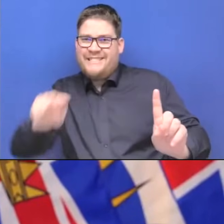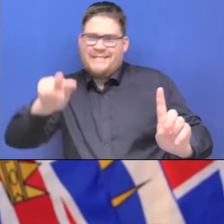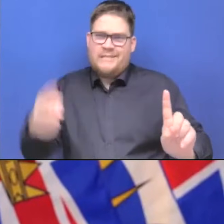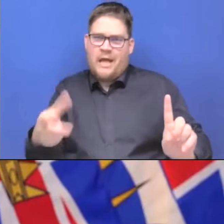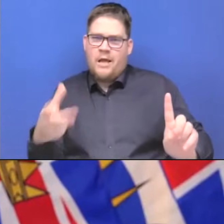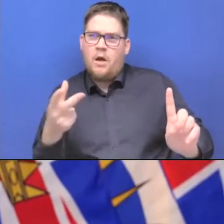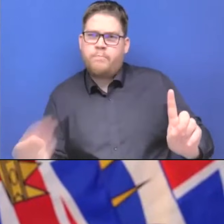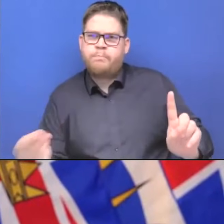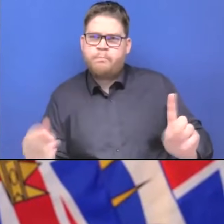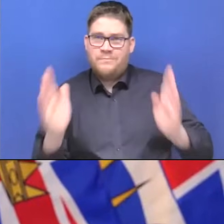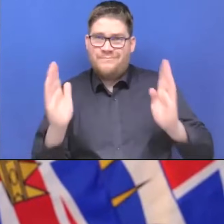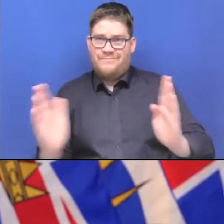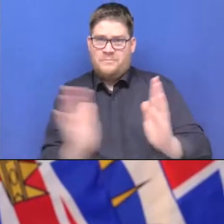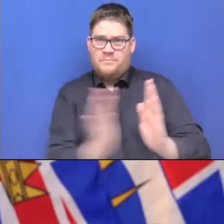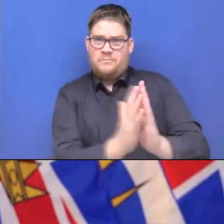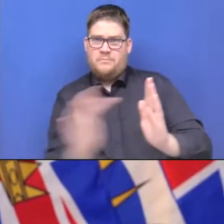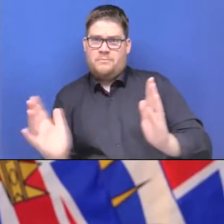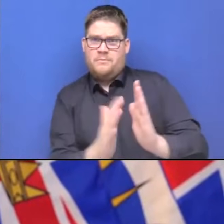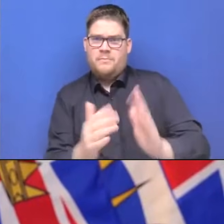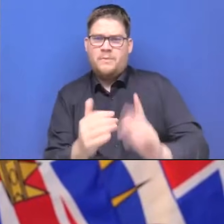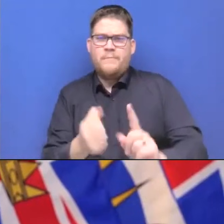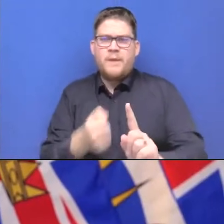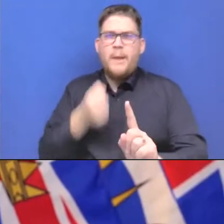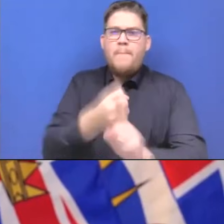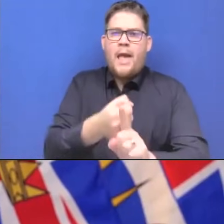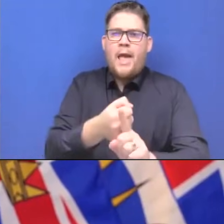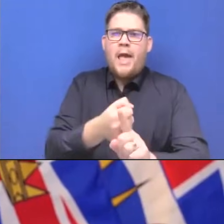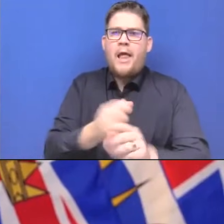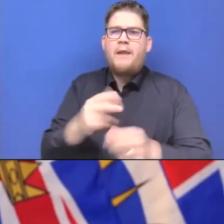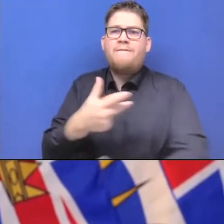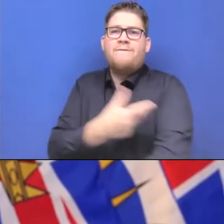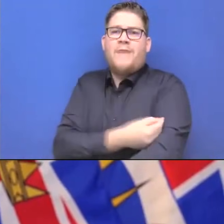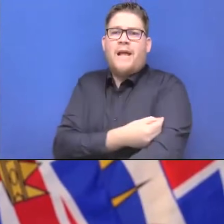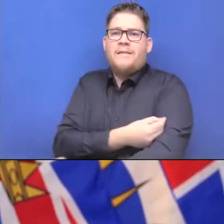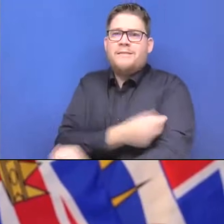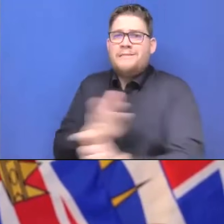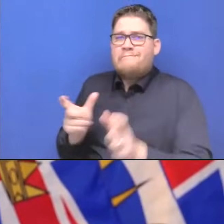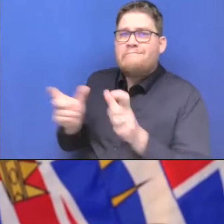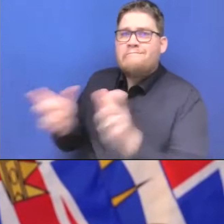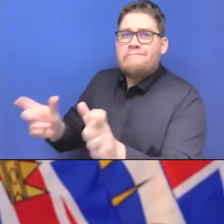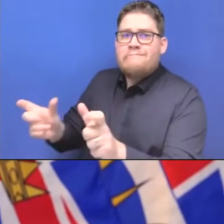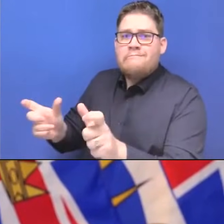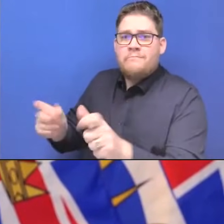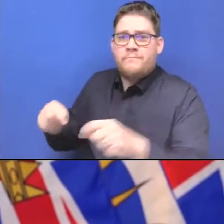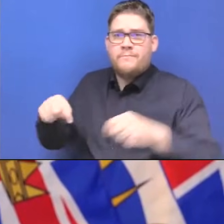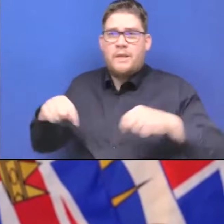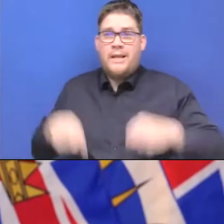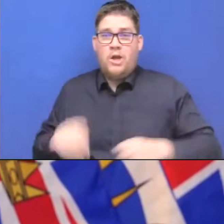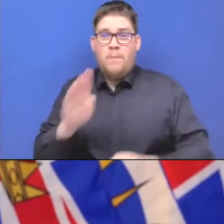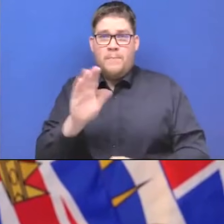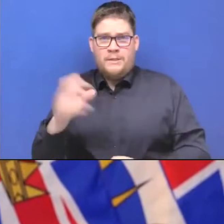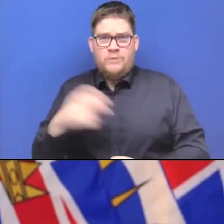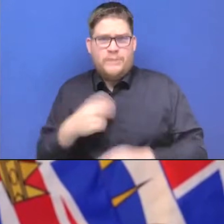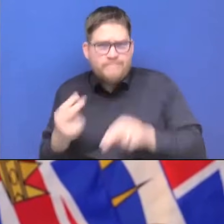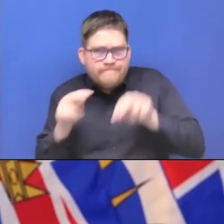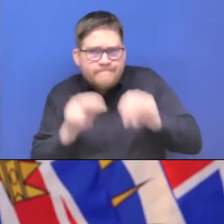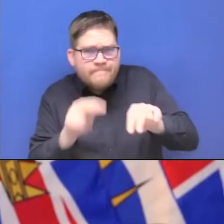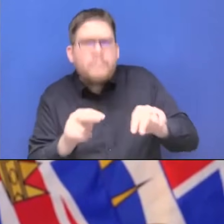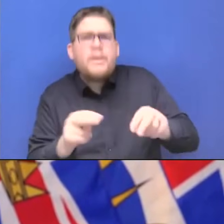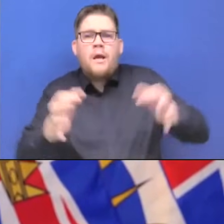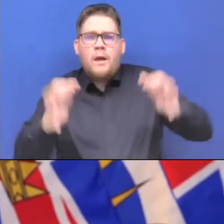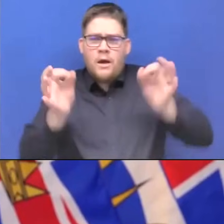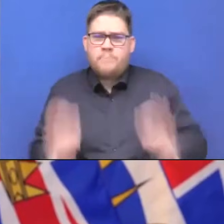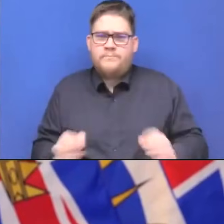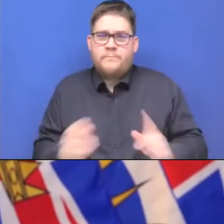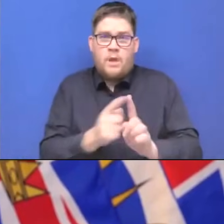BC and in Canada. And the fact that we went to an extended interval between dose 1 and dose 2 has meant that